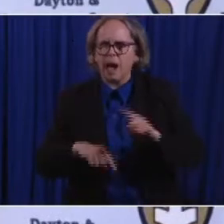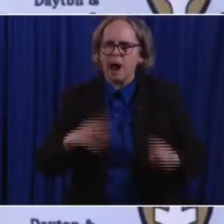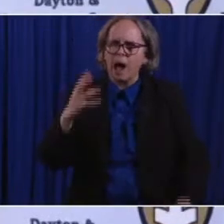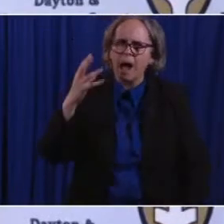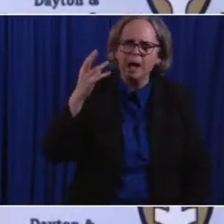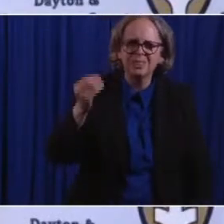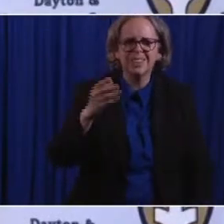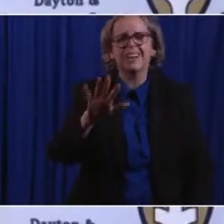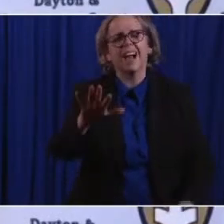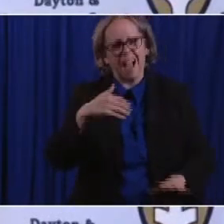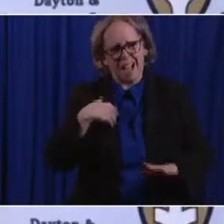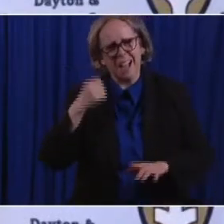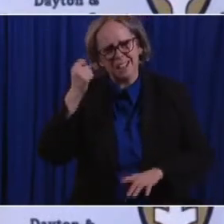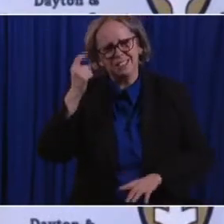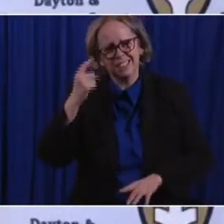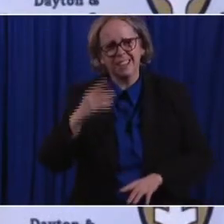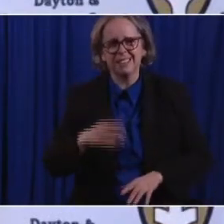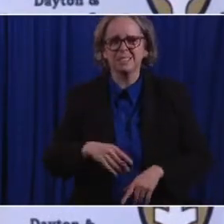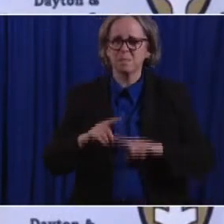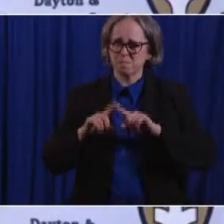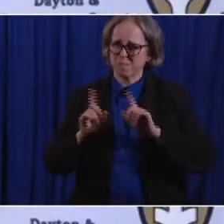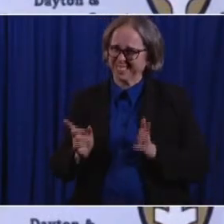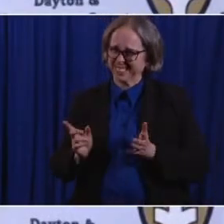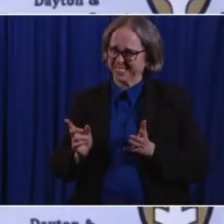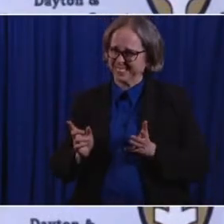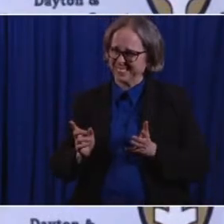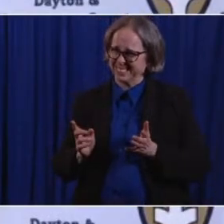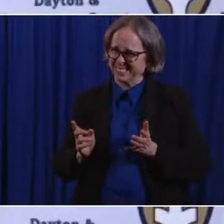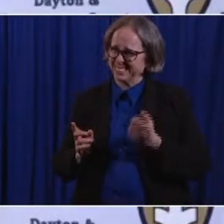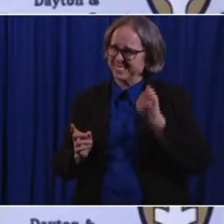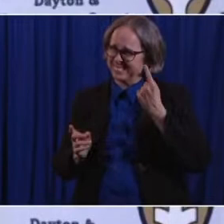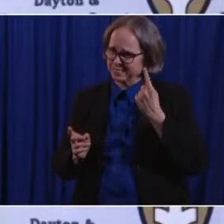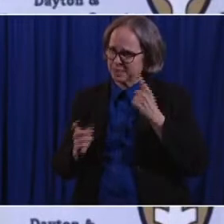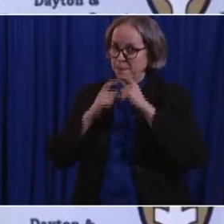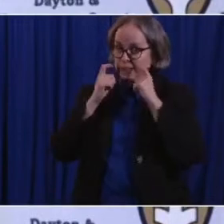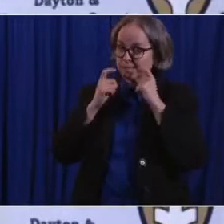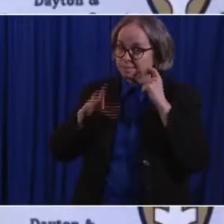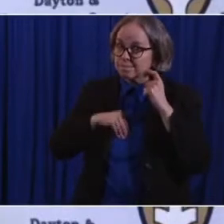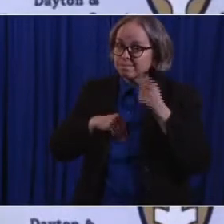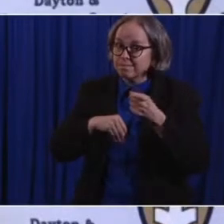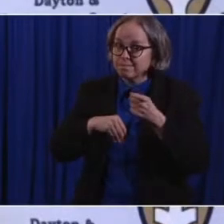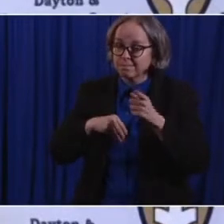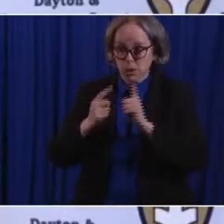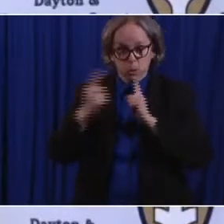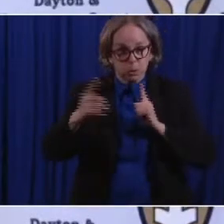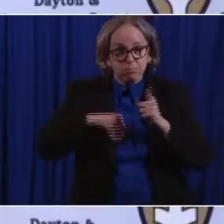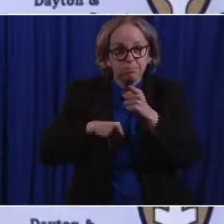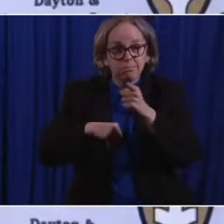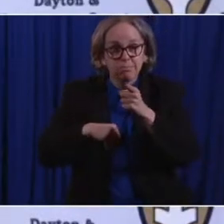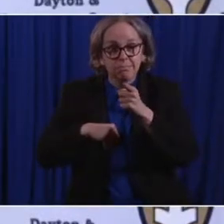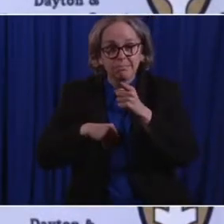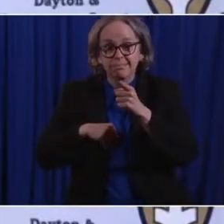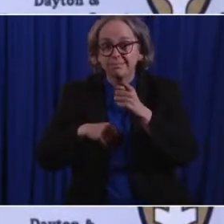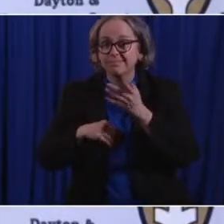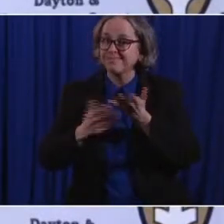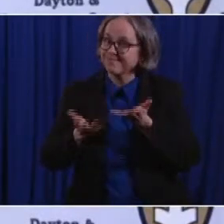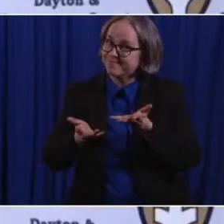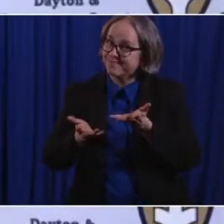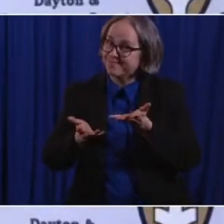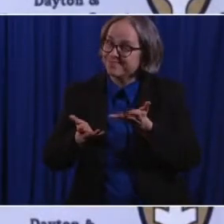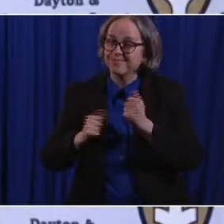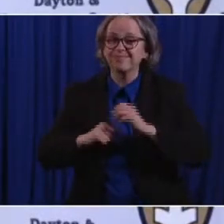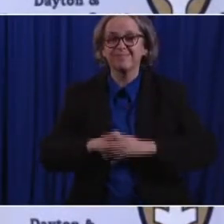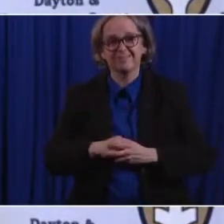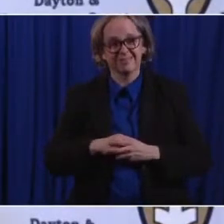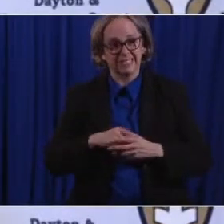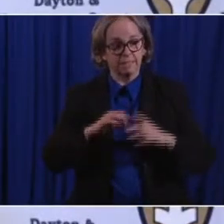on and keeping distance, those are just essential things. I think if we follow those things,